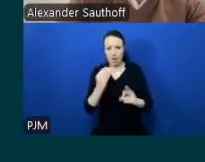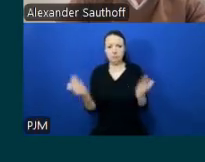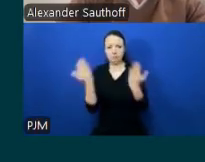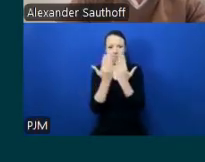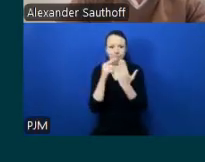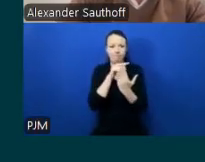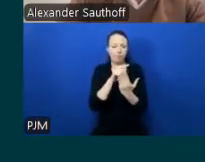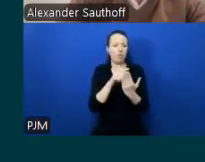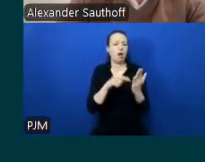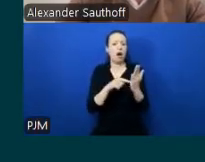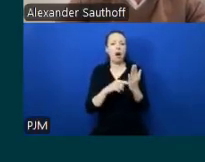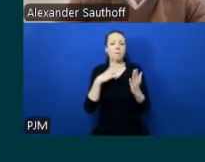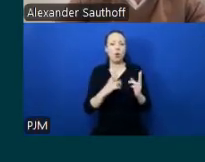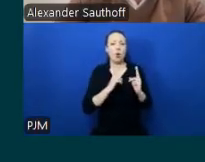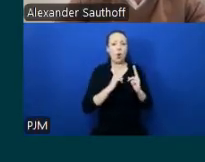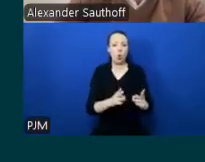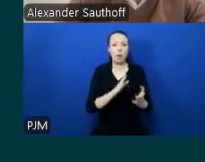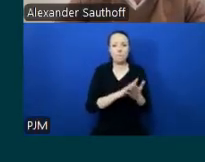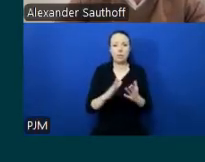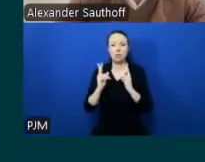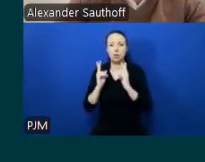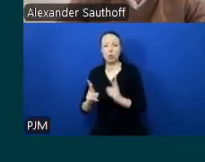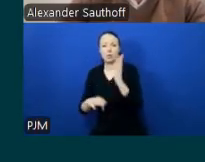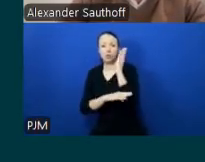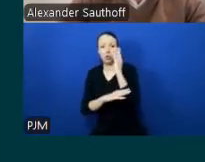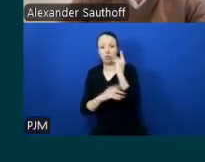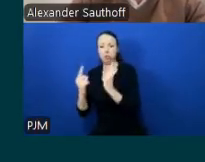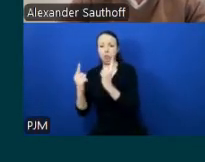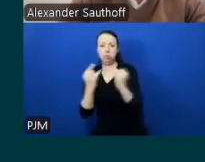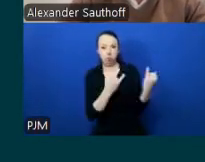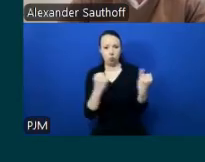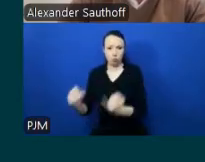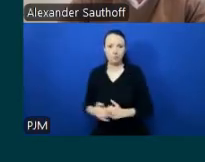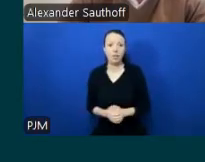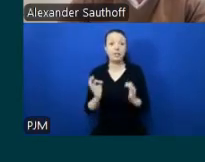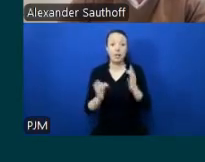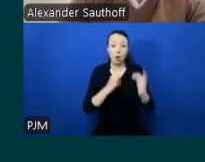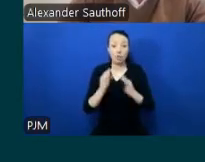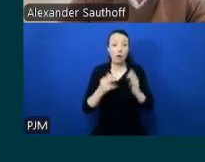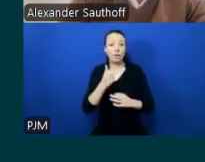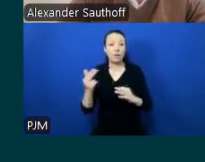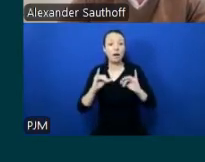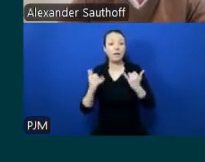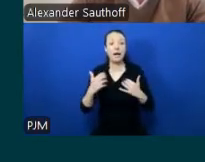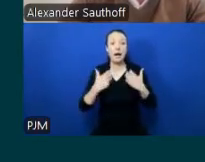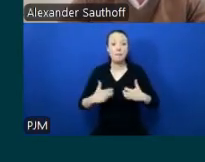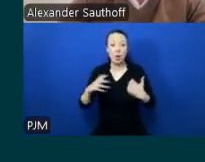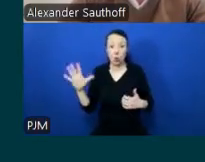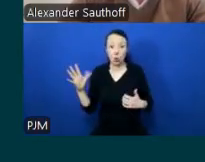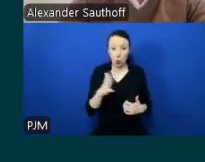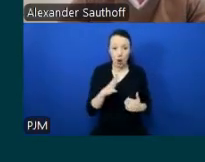Now, let's look at urban biodiversity and how it contributes to climate resilience.